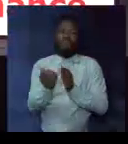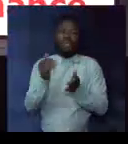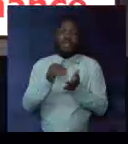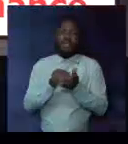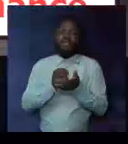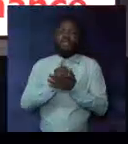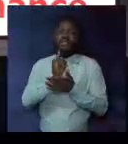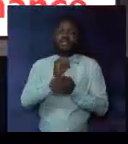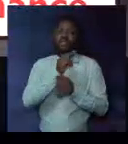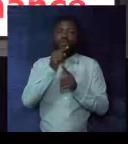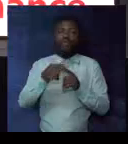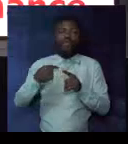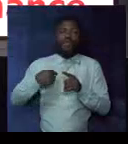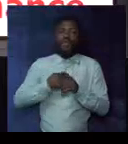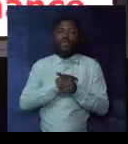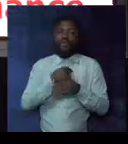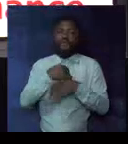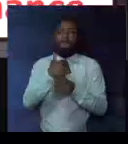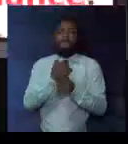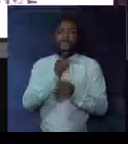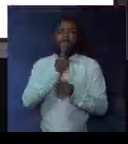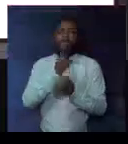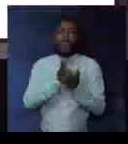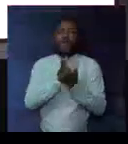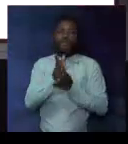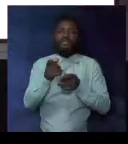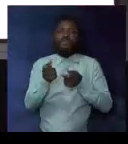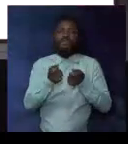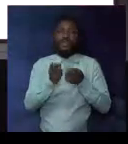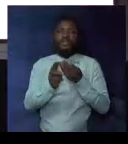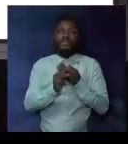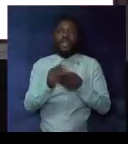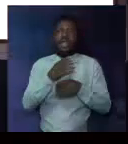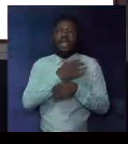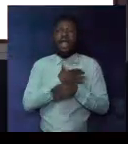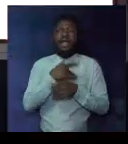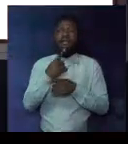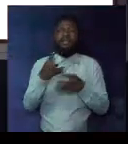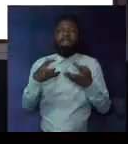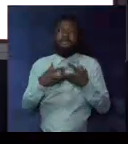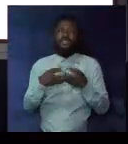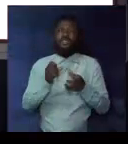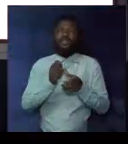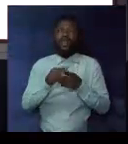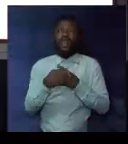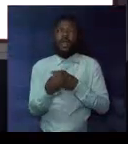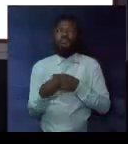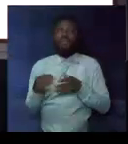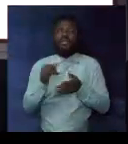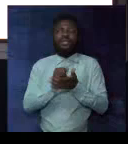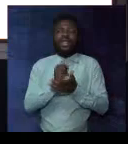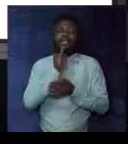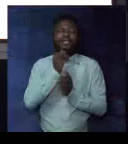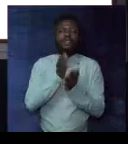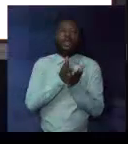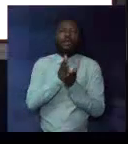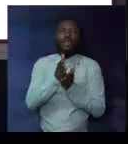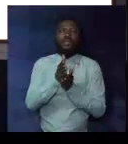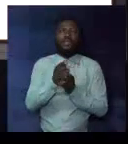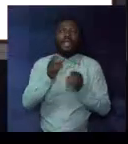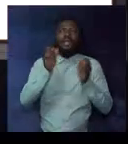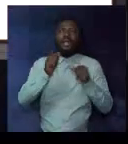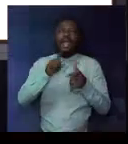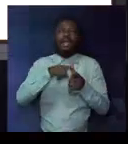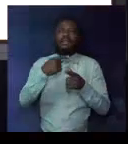effectively again. So that is when we ensure corrective maintenance. And the machine or object that is